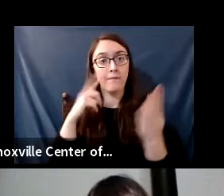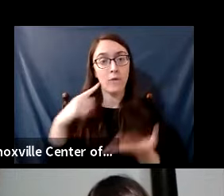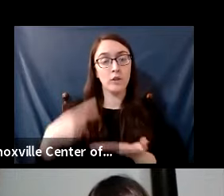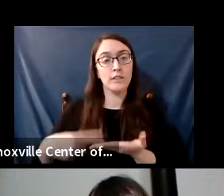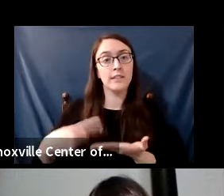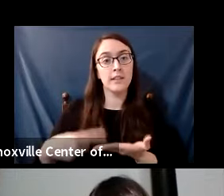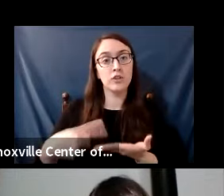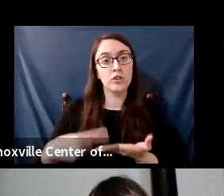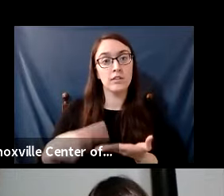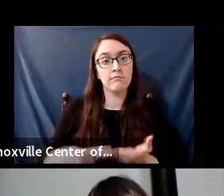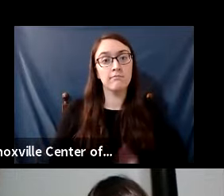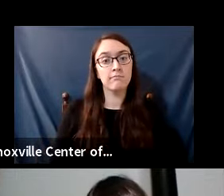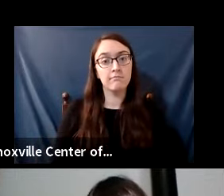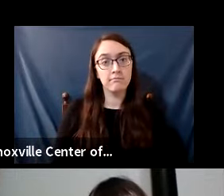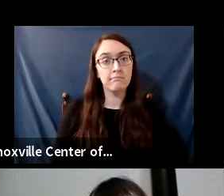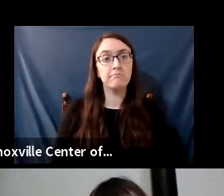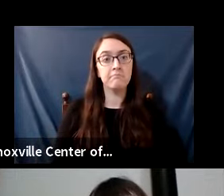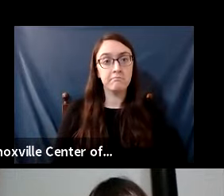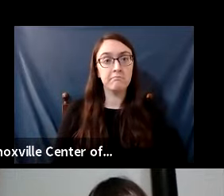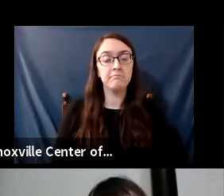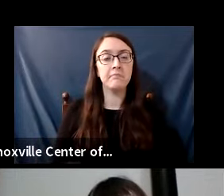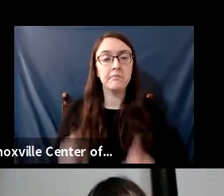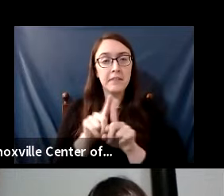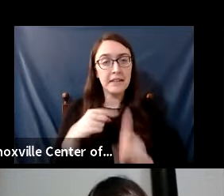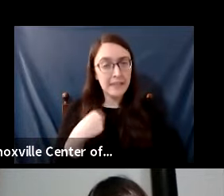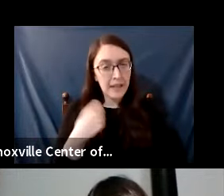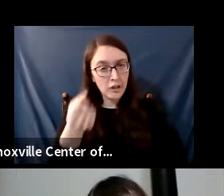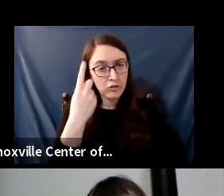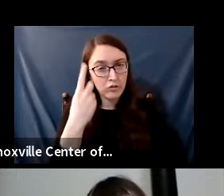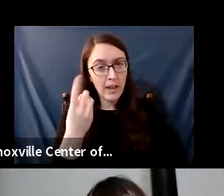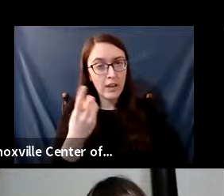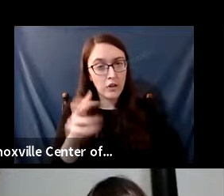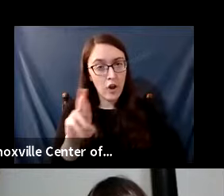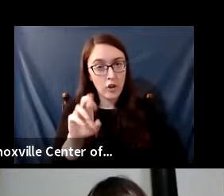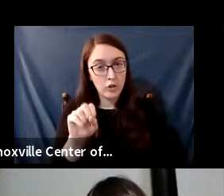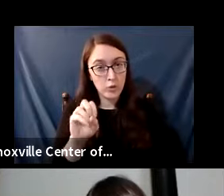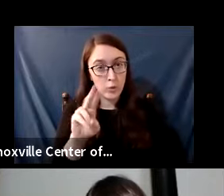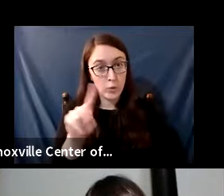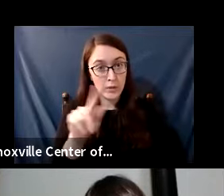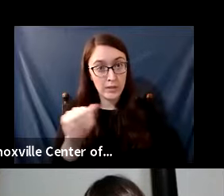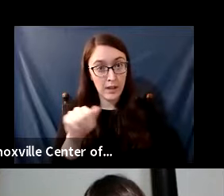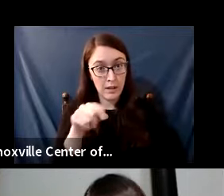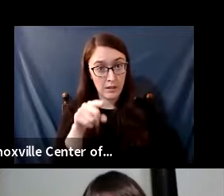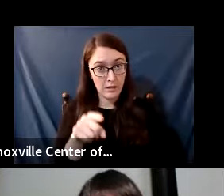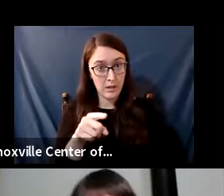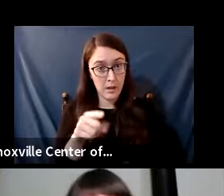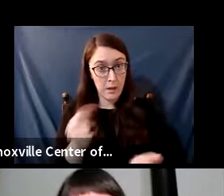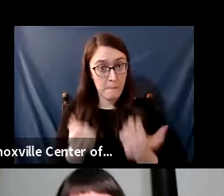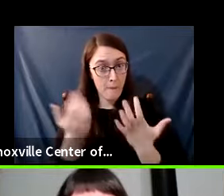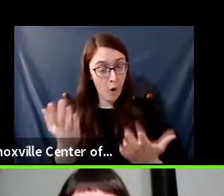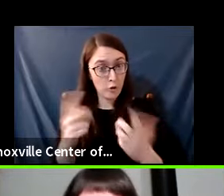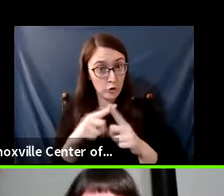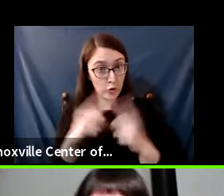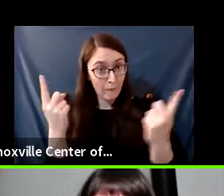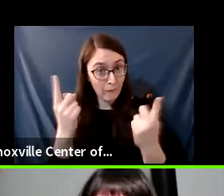this is, as I understand it, Dr. Sousa, a motion to indefinitely extend? No, that wasn't what I was saying.